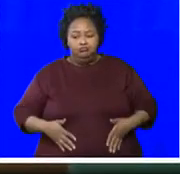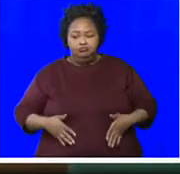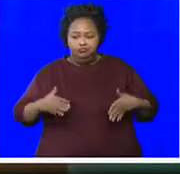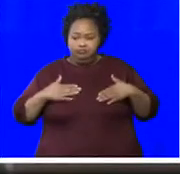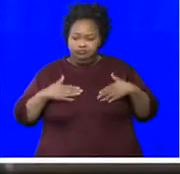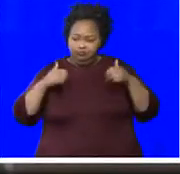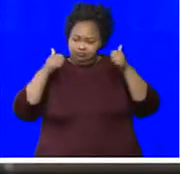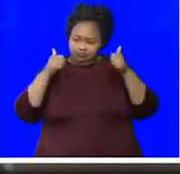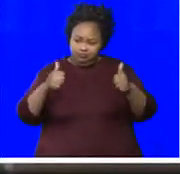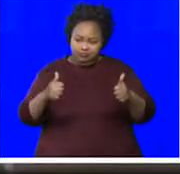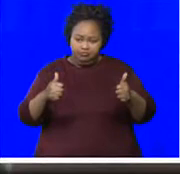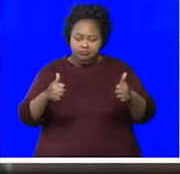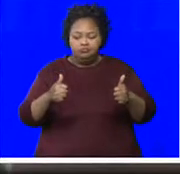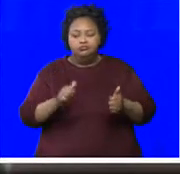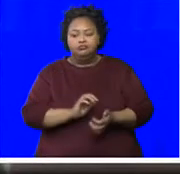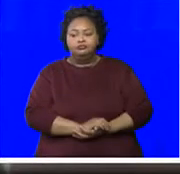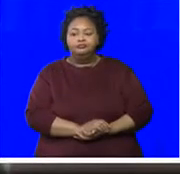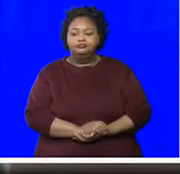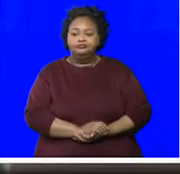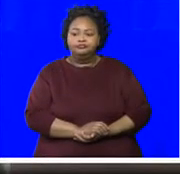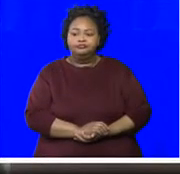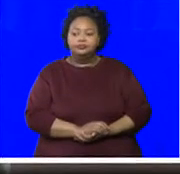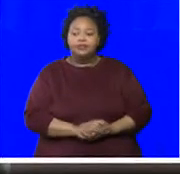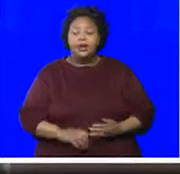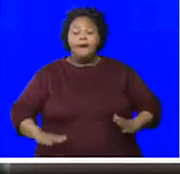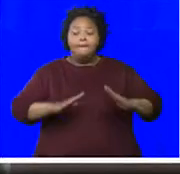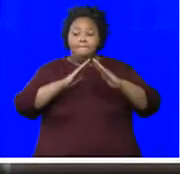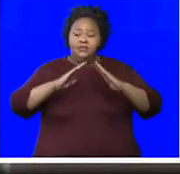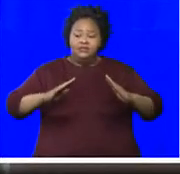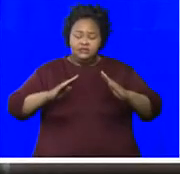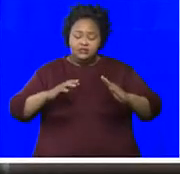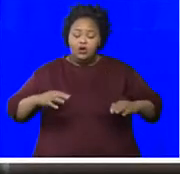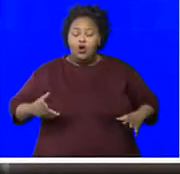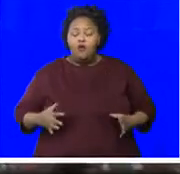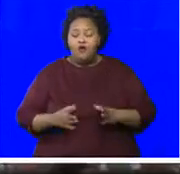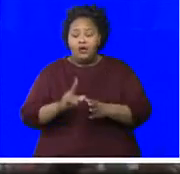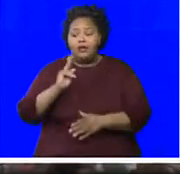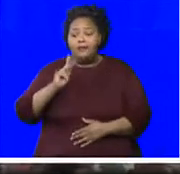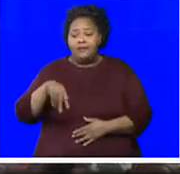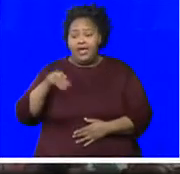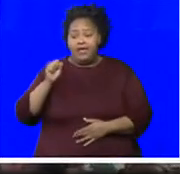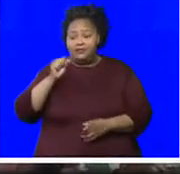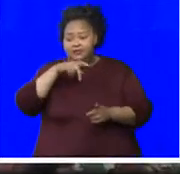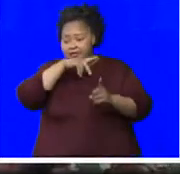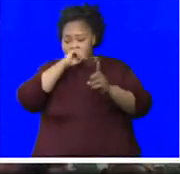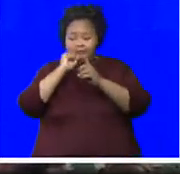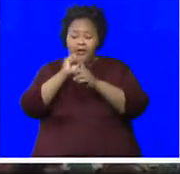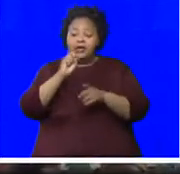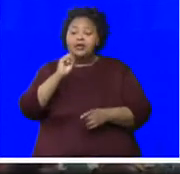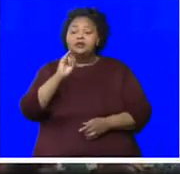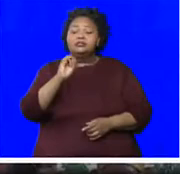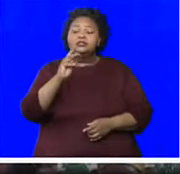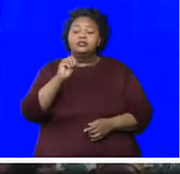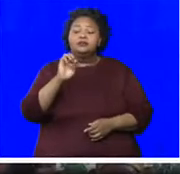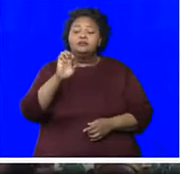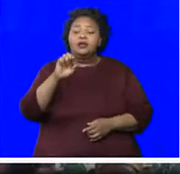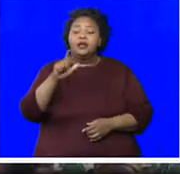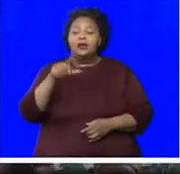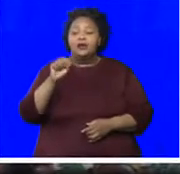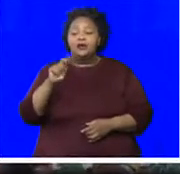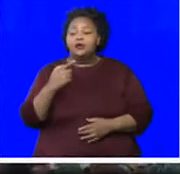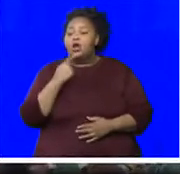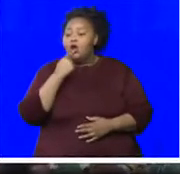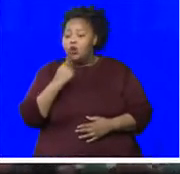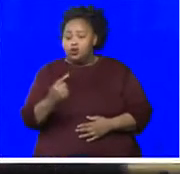world. Mapalane lomkhulu yetiko letekulima Sydney Simelane uthi letinhlanyelo titawusita emaSwati